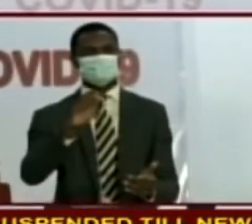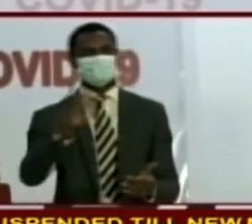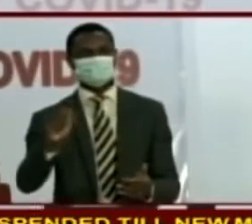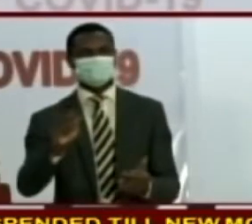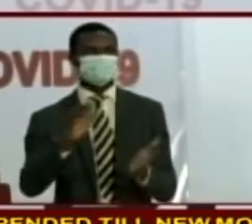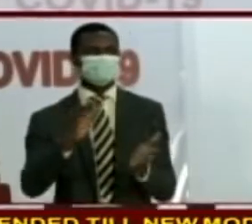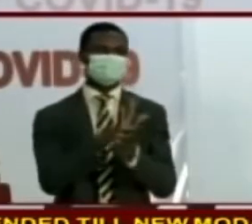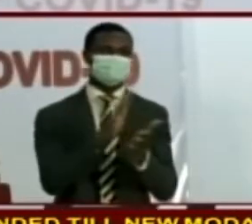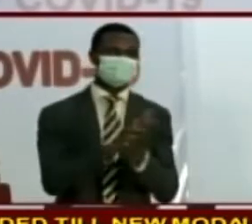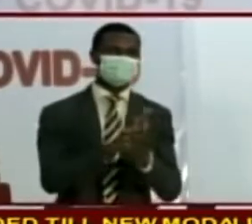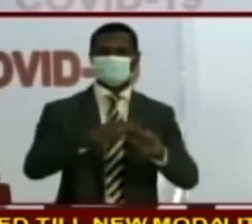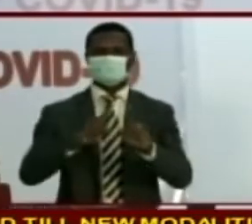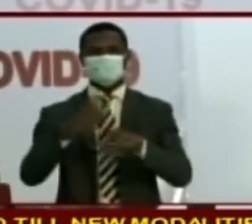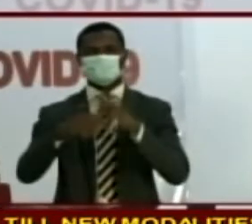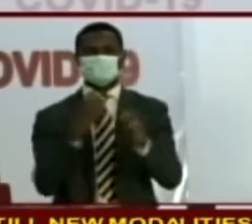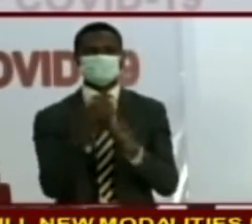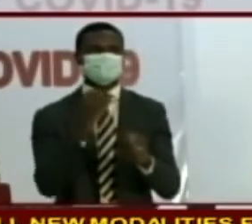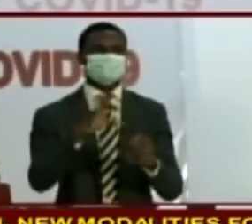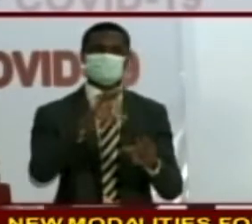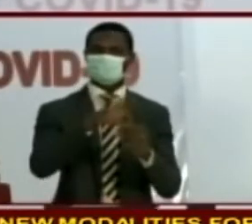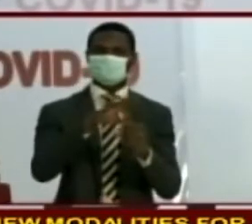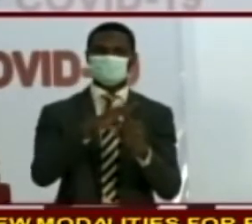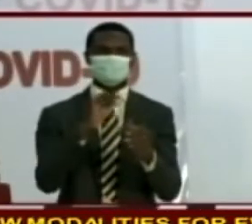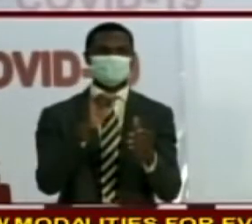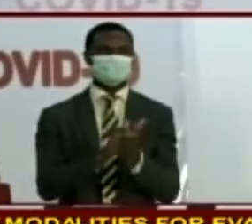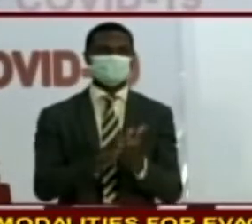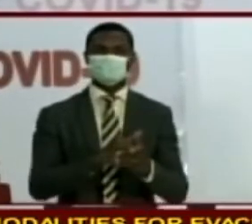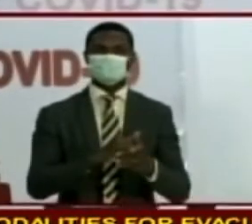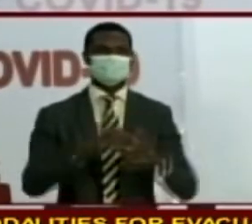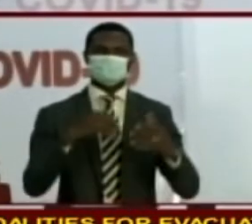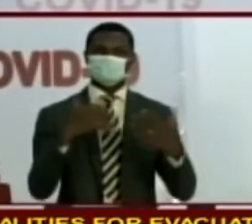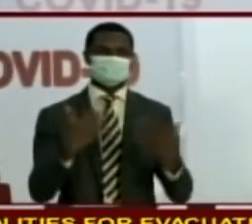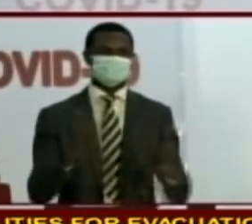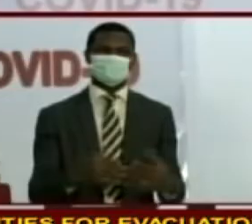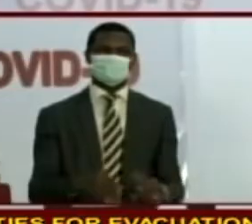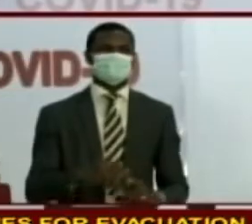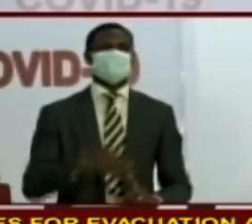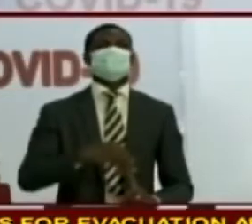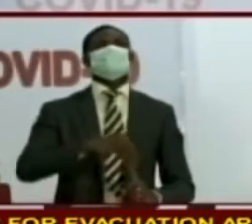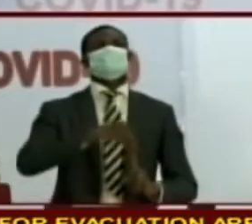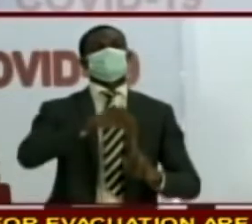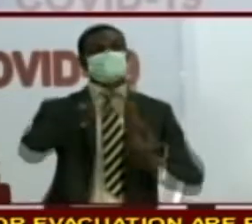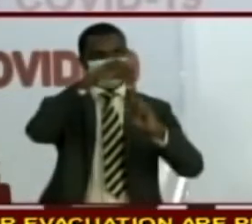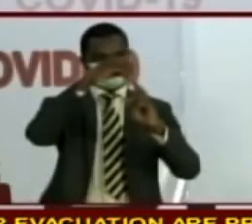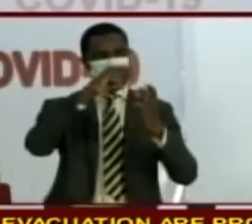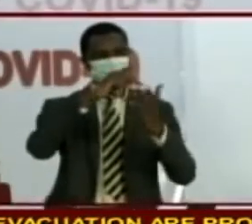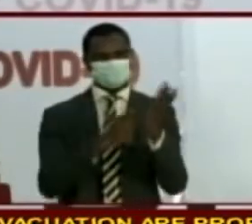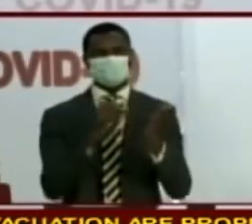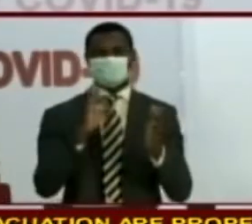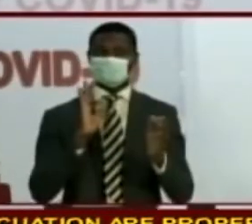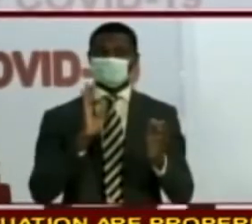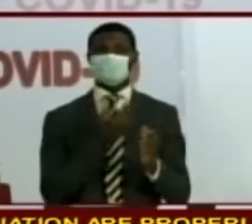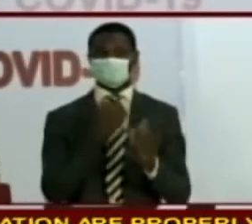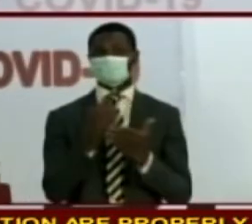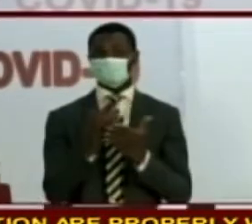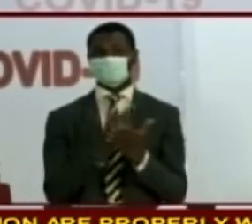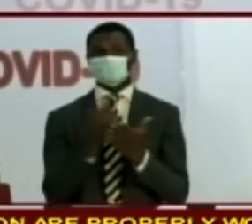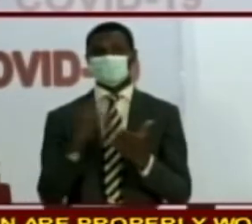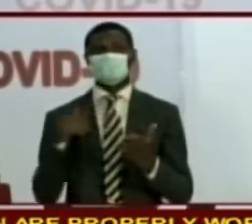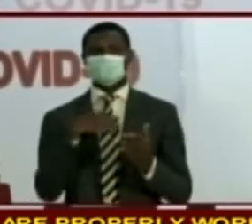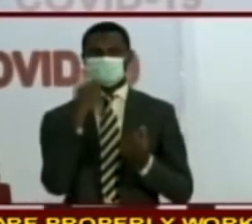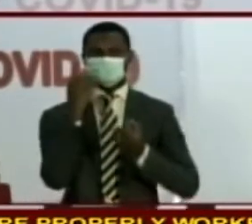elections. And that was a major source of discussion at that moment. But we came to the conscious realization that